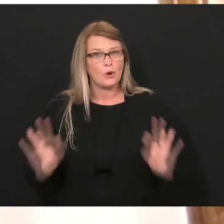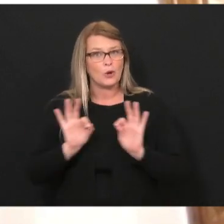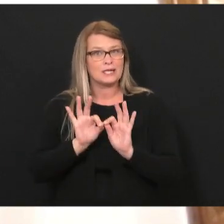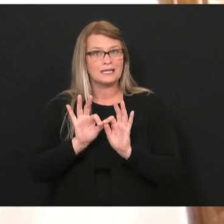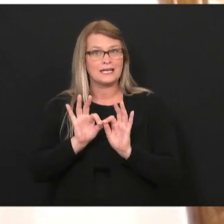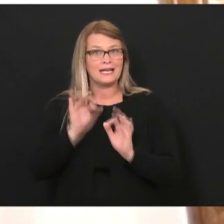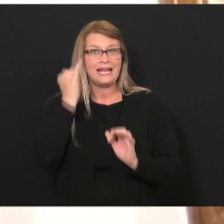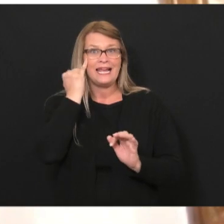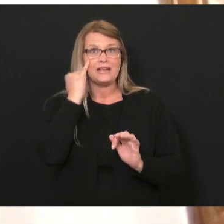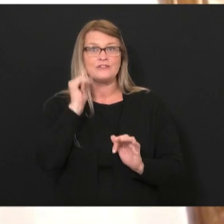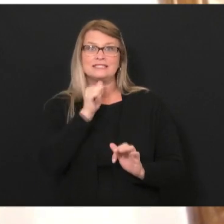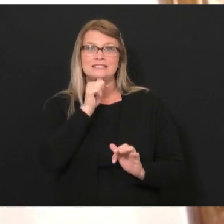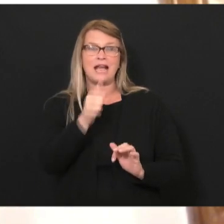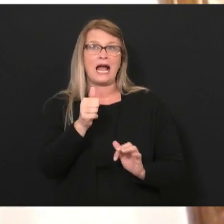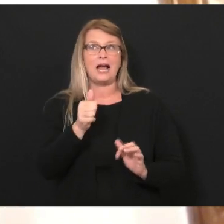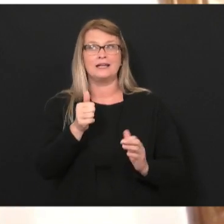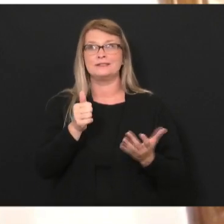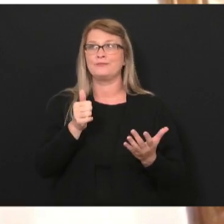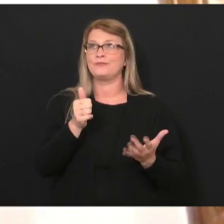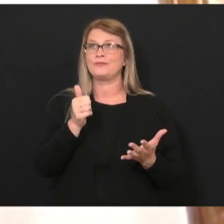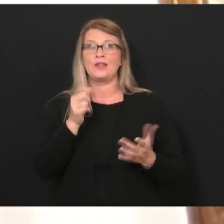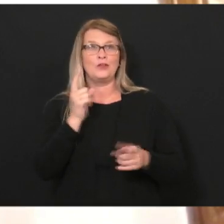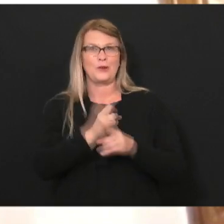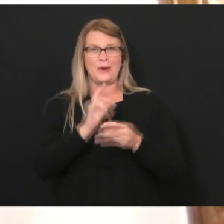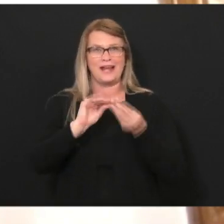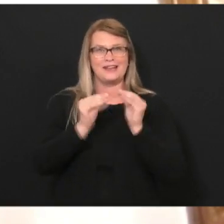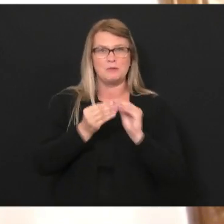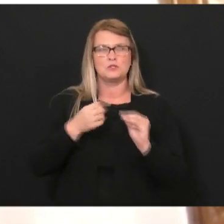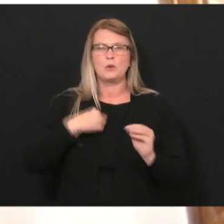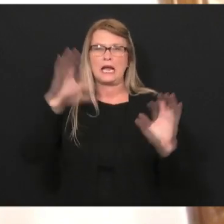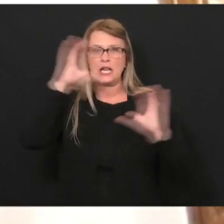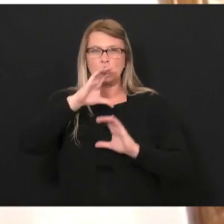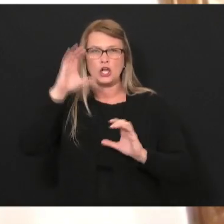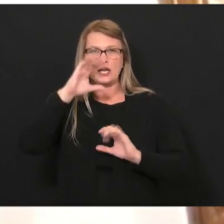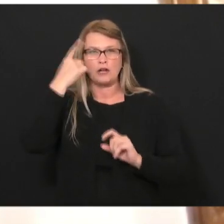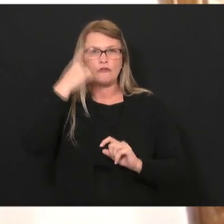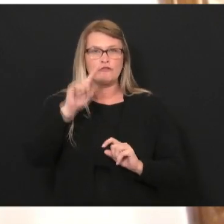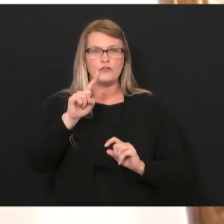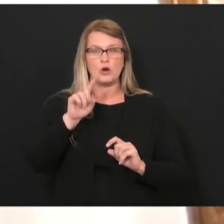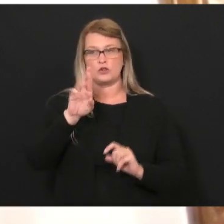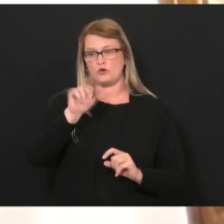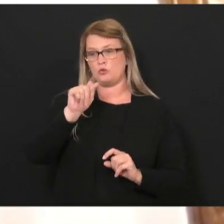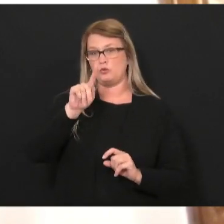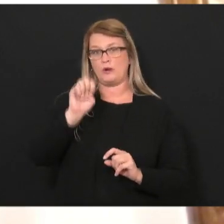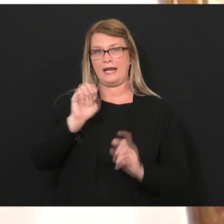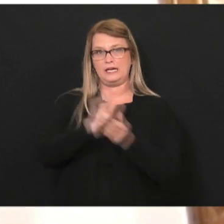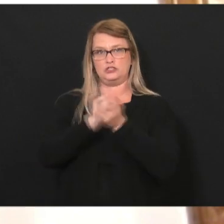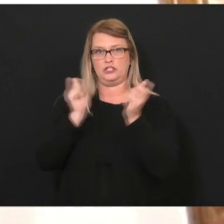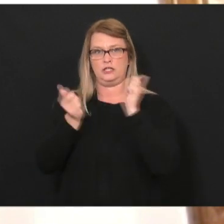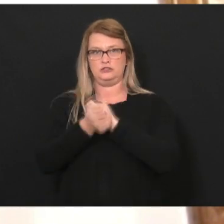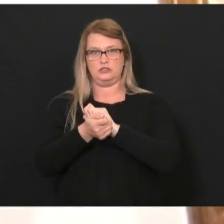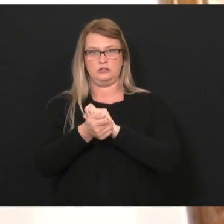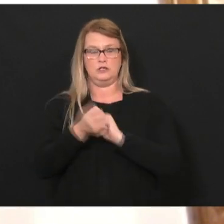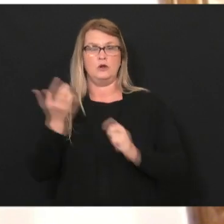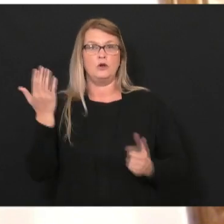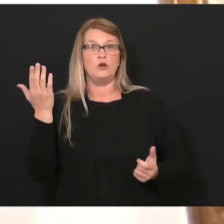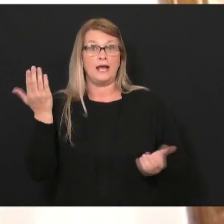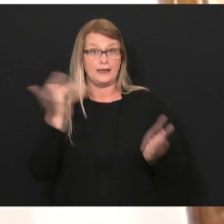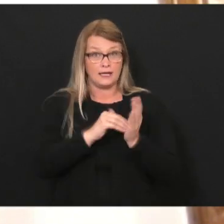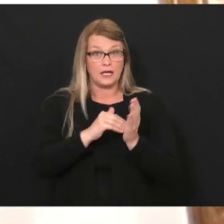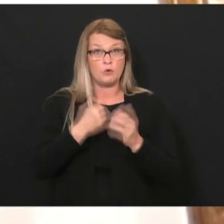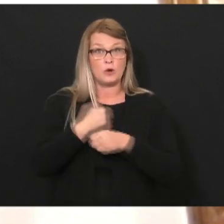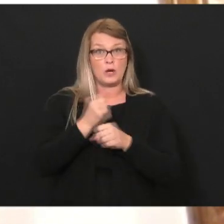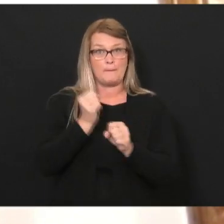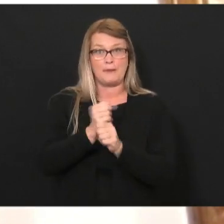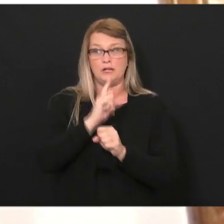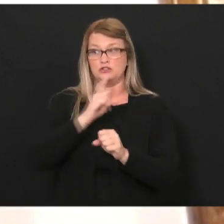not a good assumption, what we're looking for is we're looking for the rate of change. Because again, we are interested in making sure that